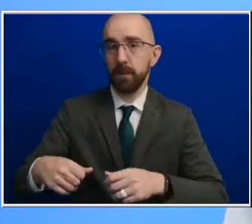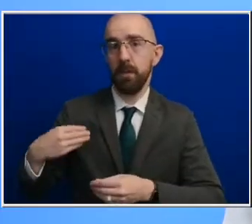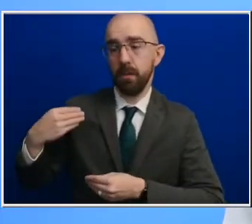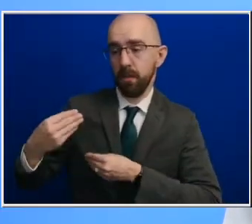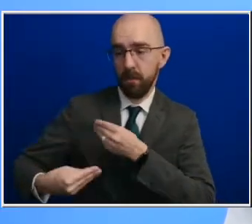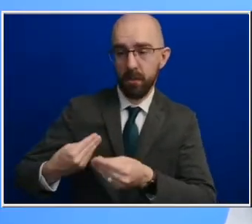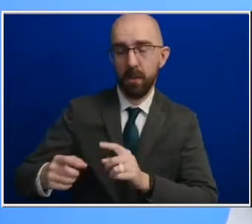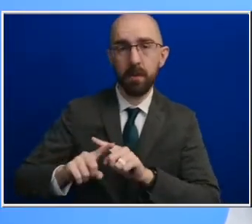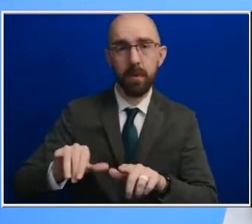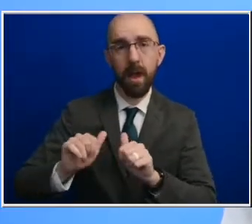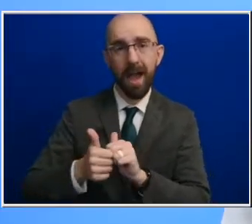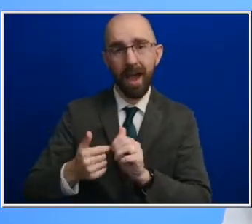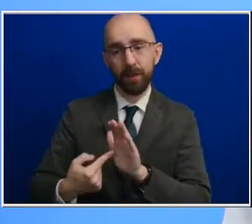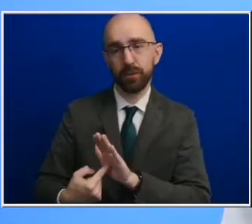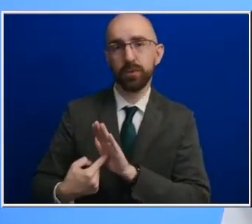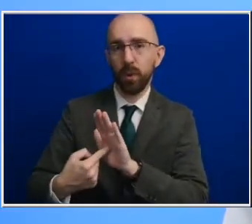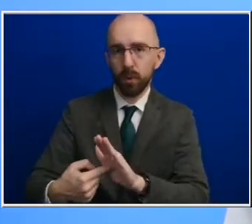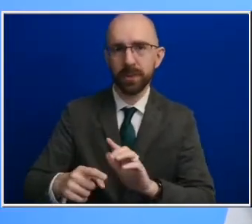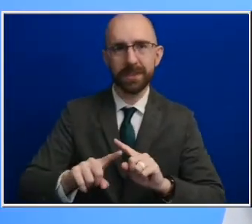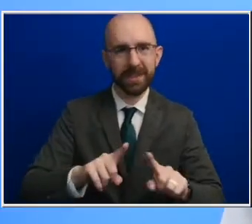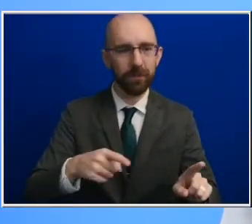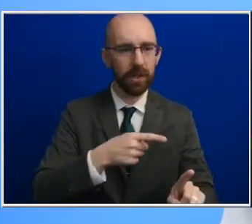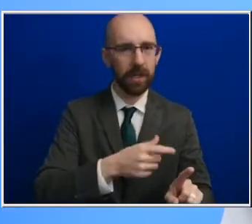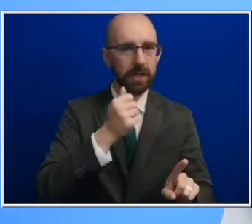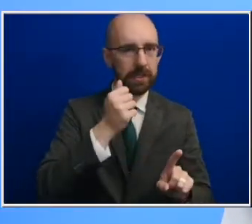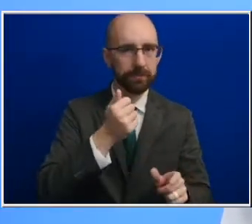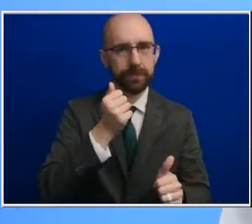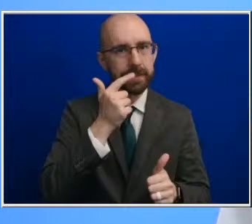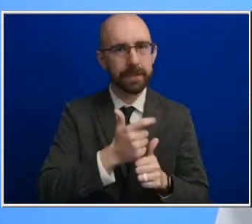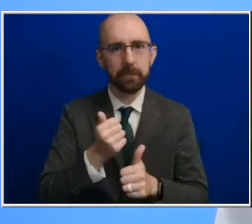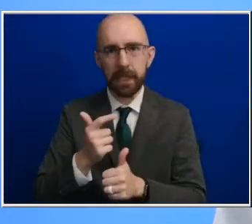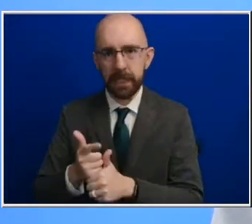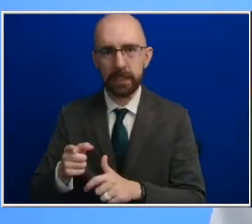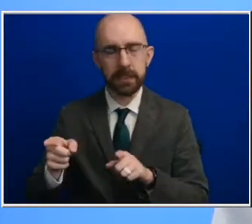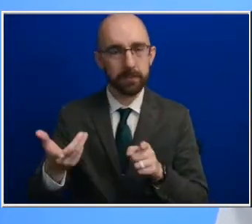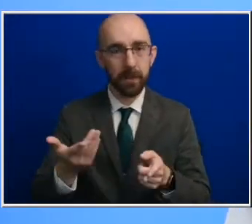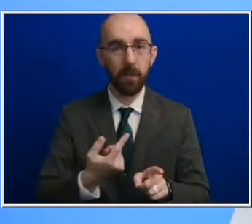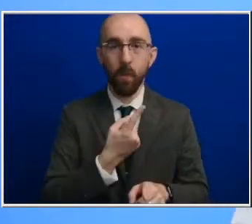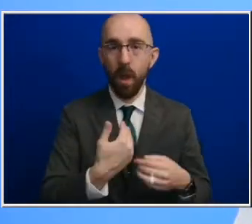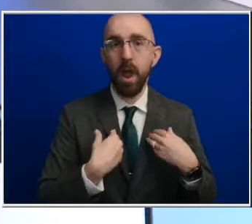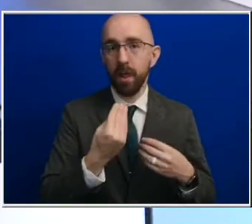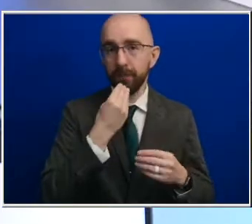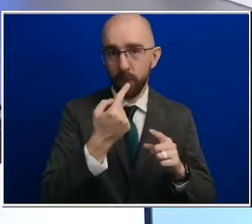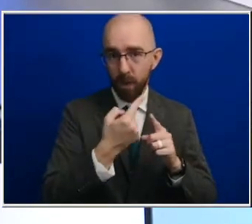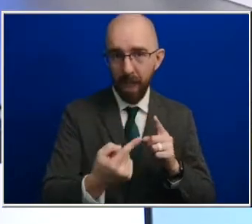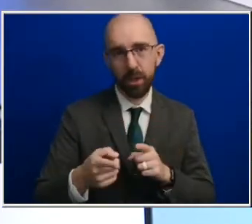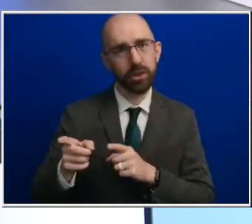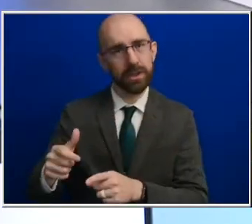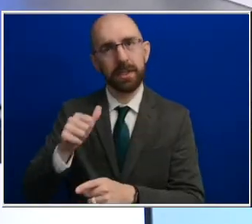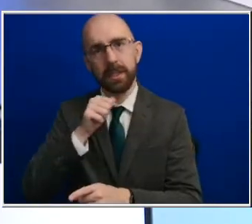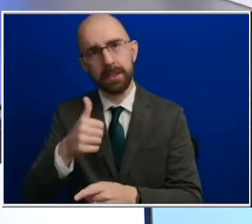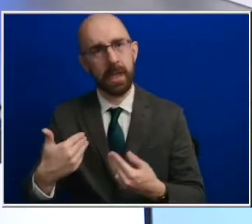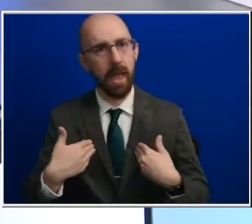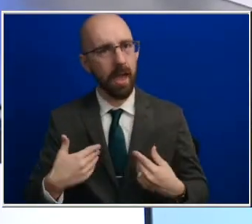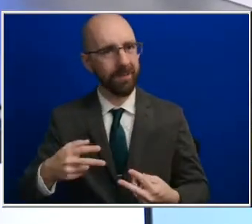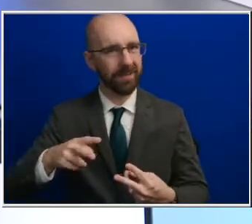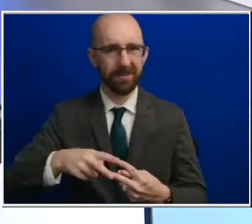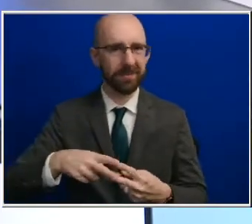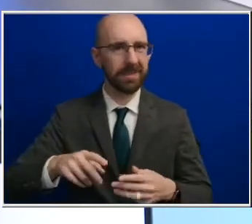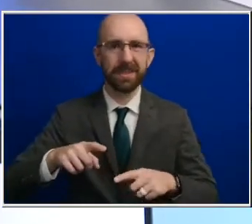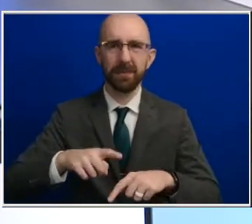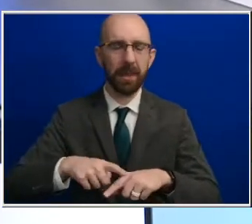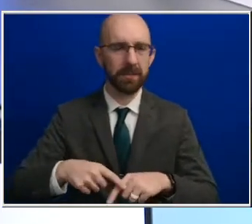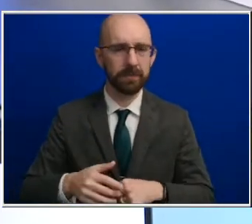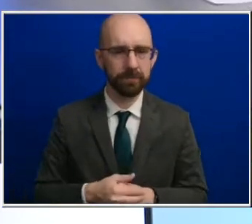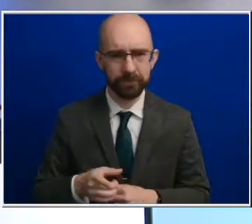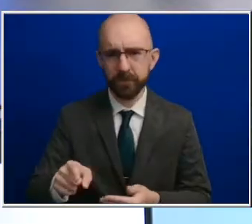may be different from one sibling to another. So one might have a food allergy, the other may not. So are researchers exploring vaccines or